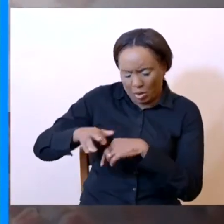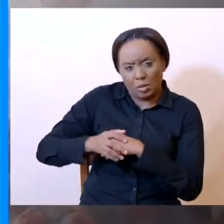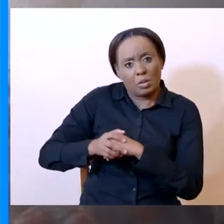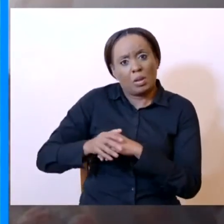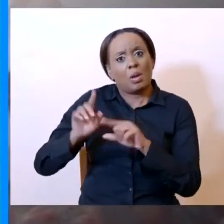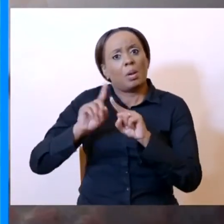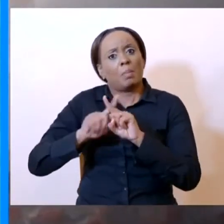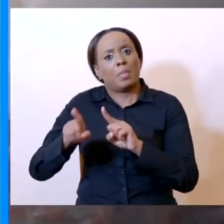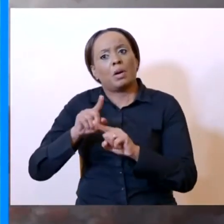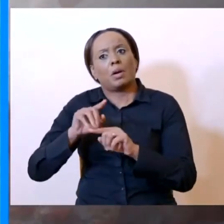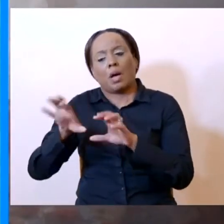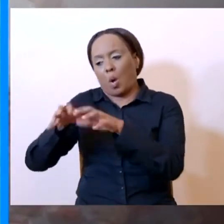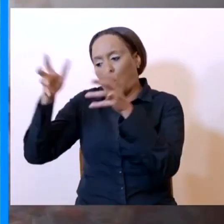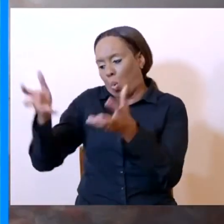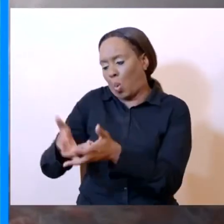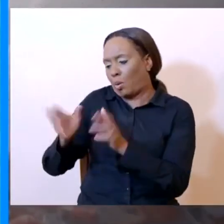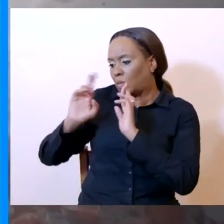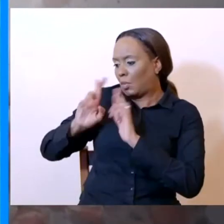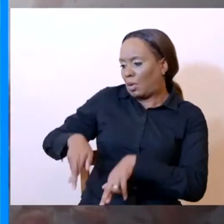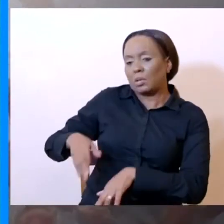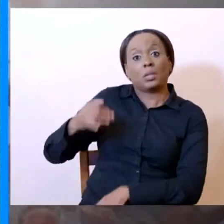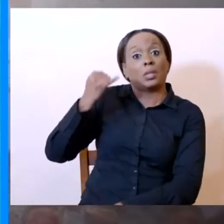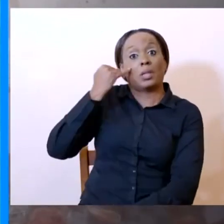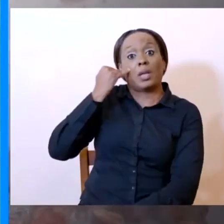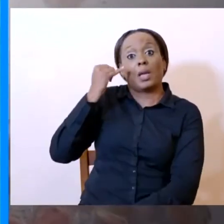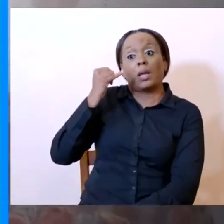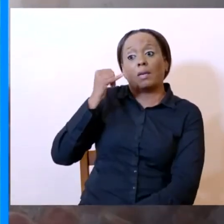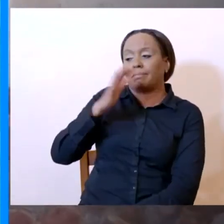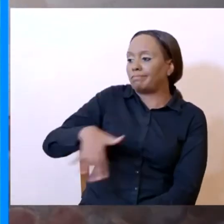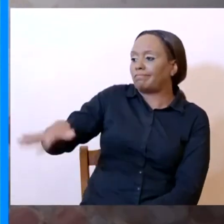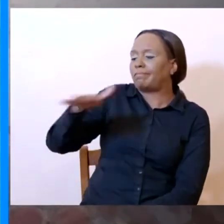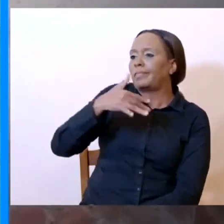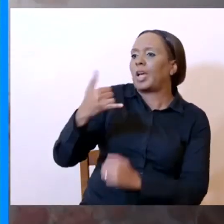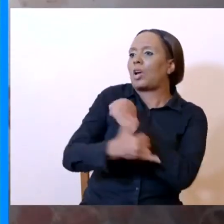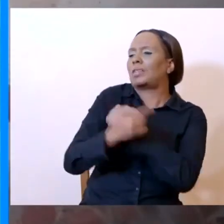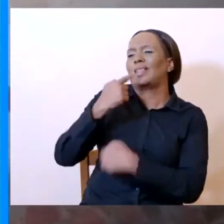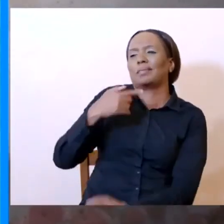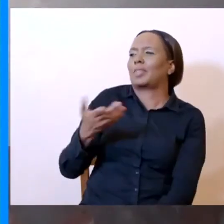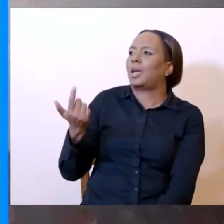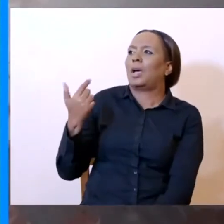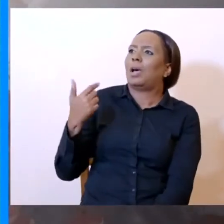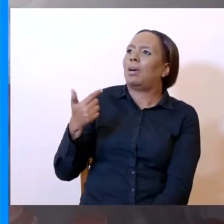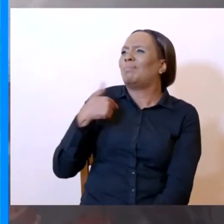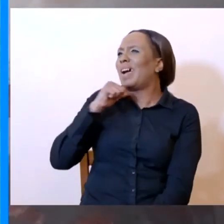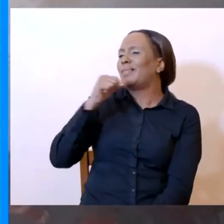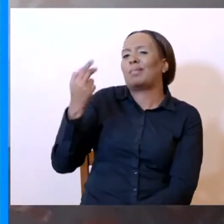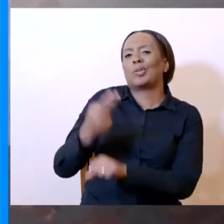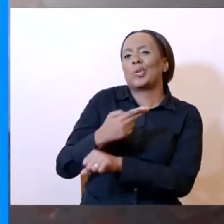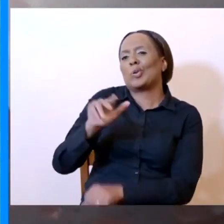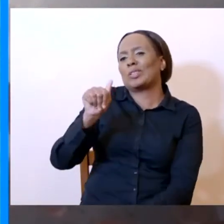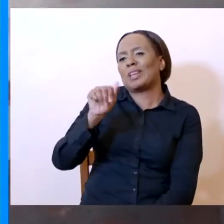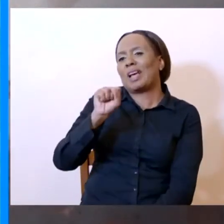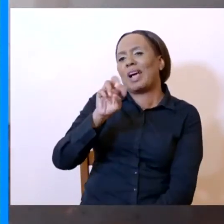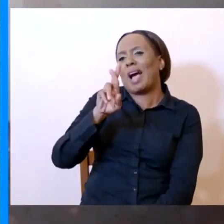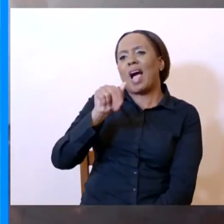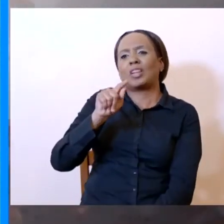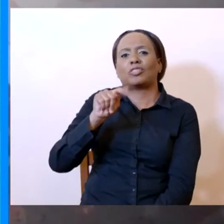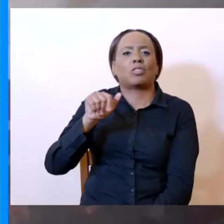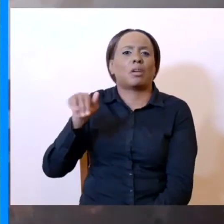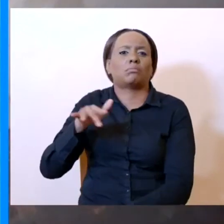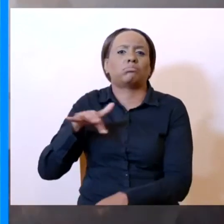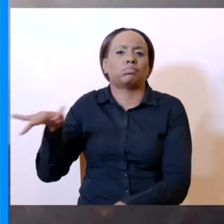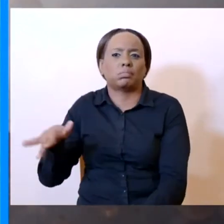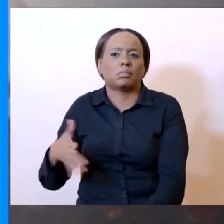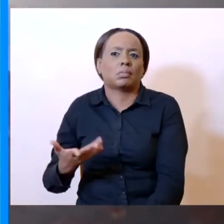also a global response. And if other countries likewise say, well, we're not going to use AstraZeneca, although the dominant strain in that